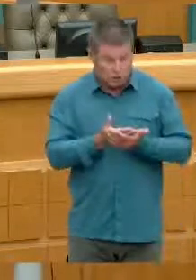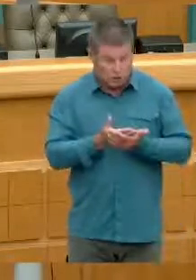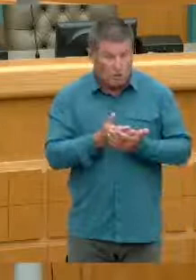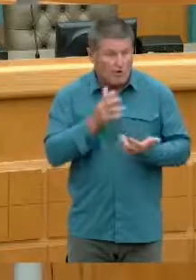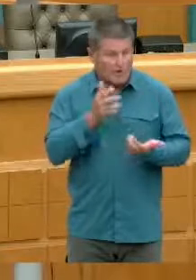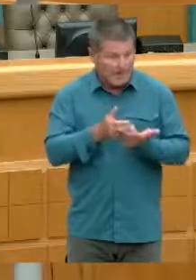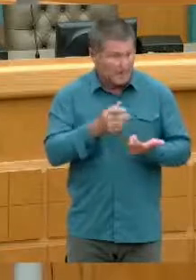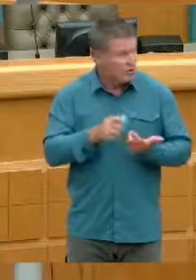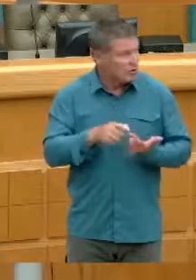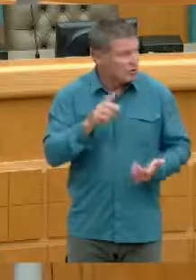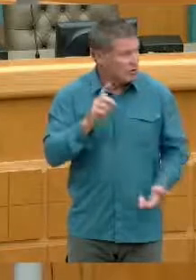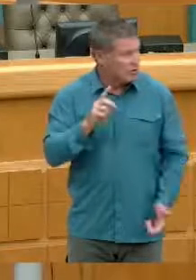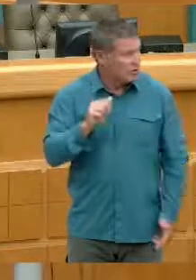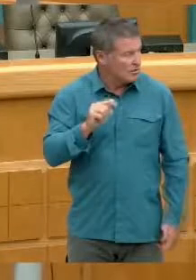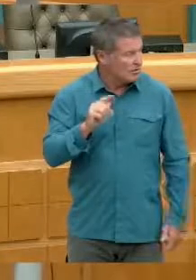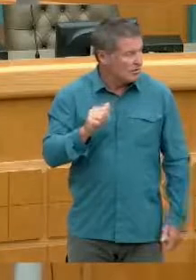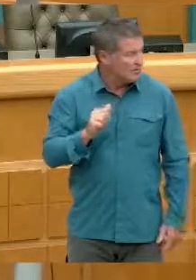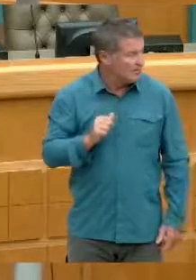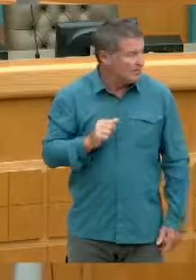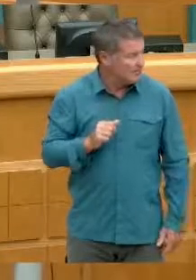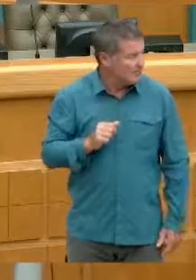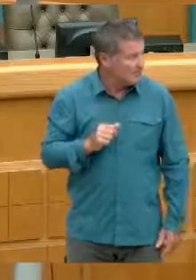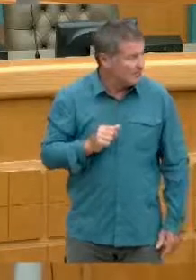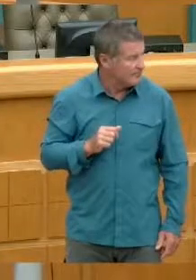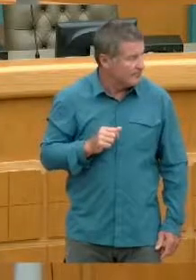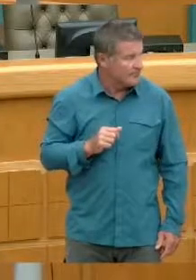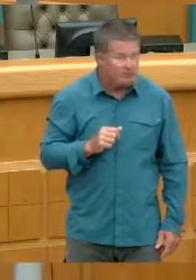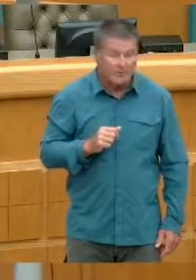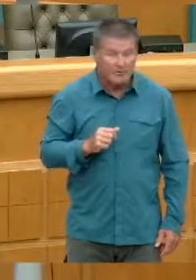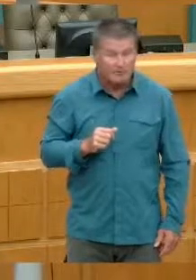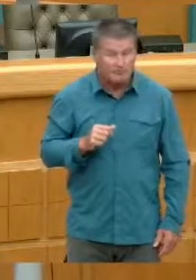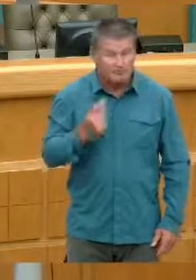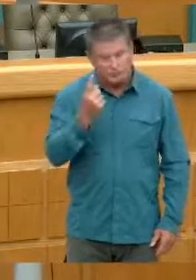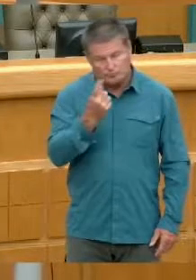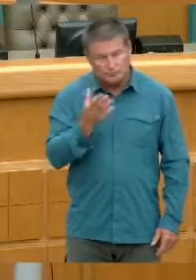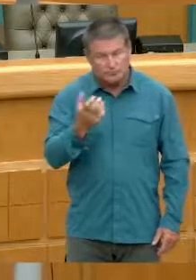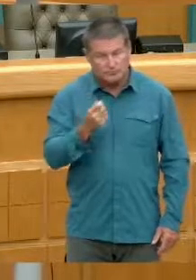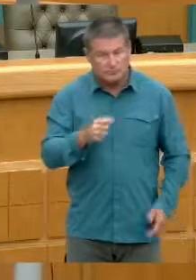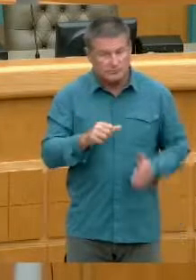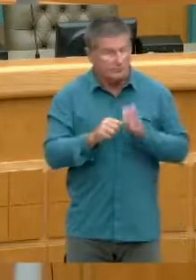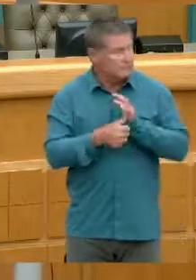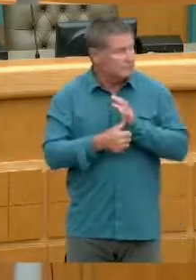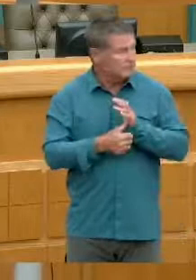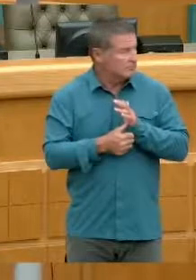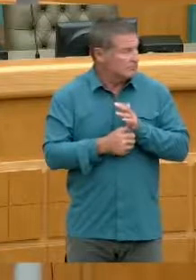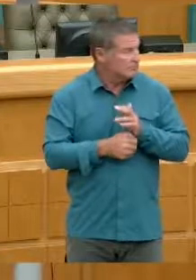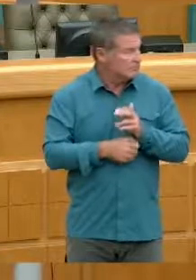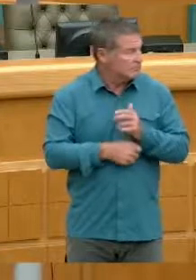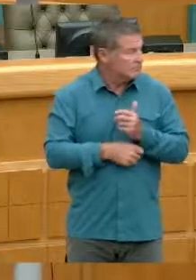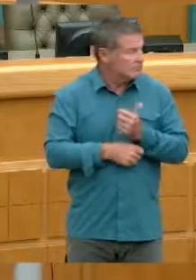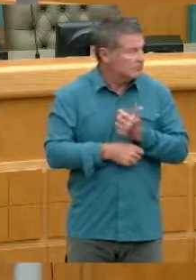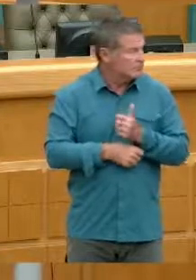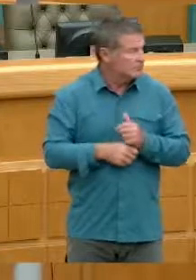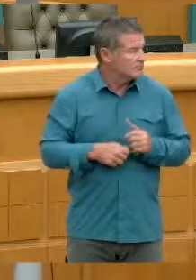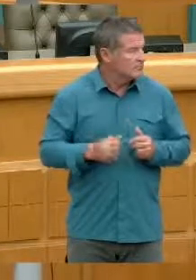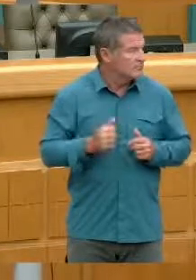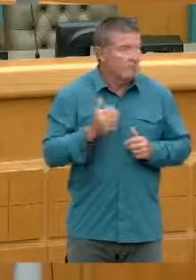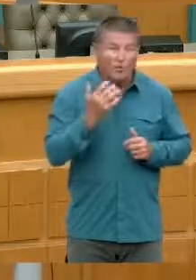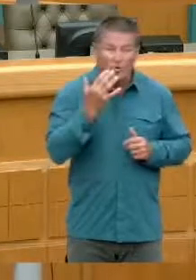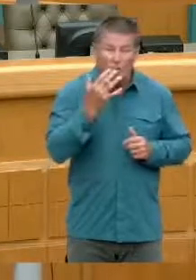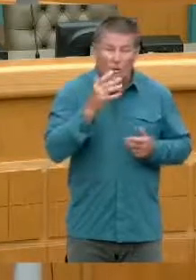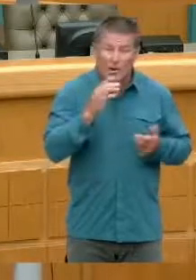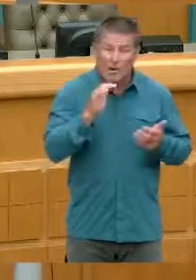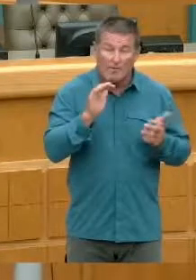data with the model. And one thing I want to point out here is that what we're comparing in the color